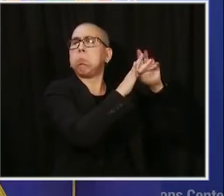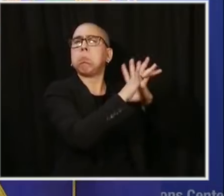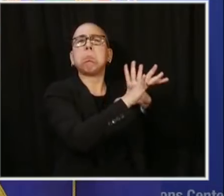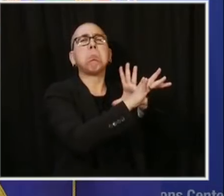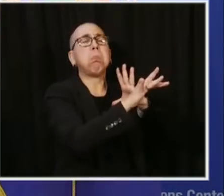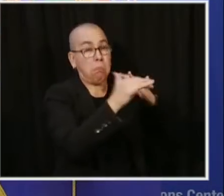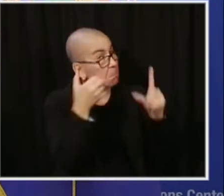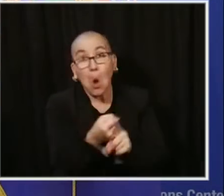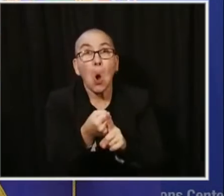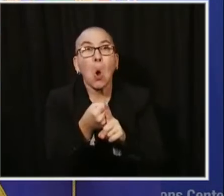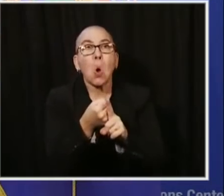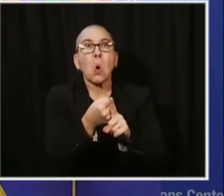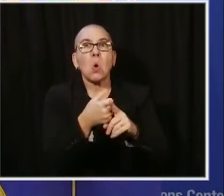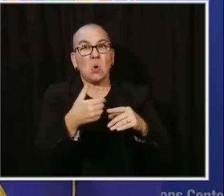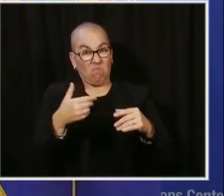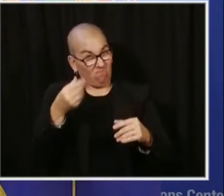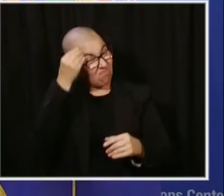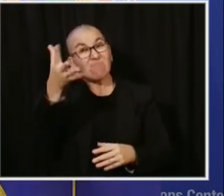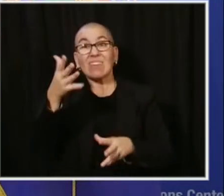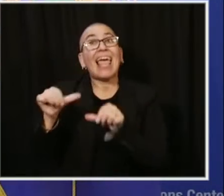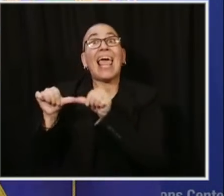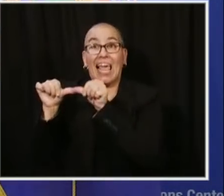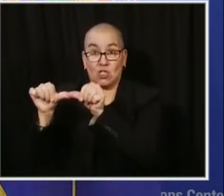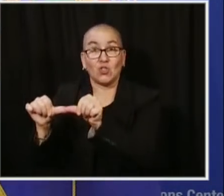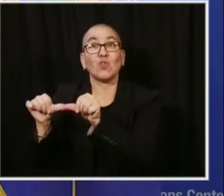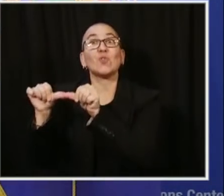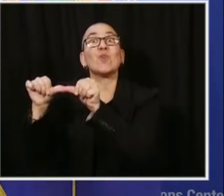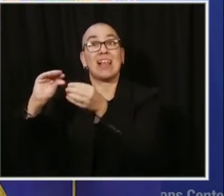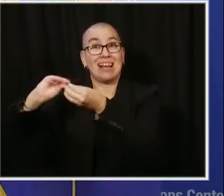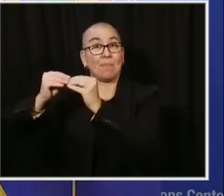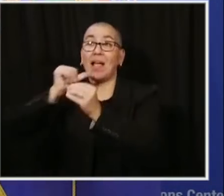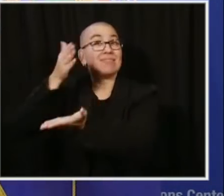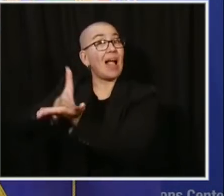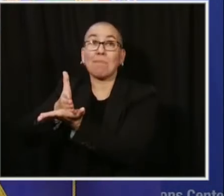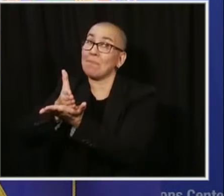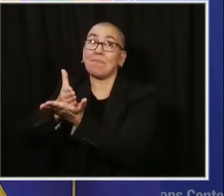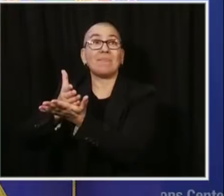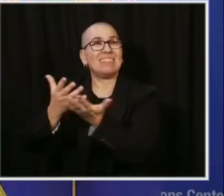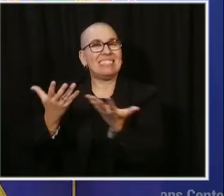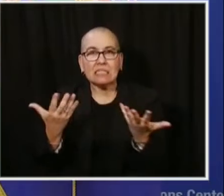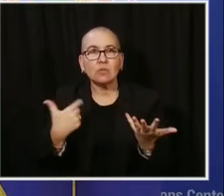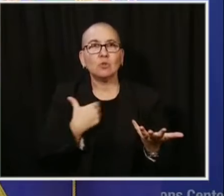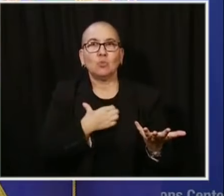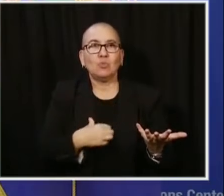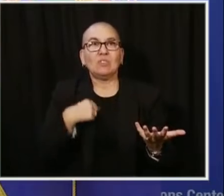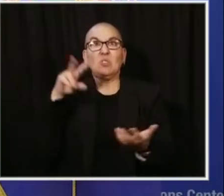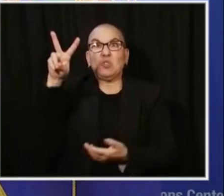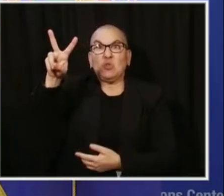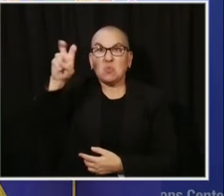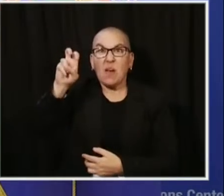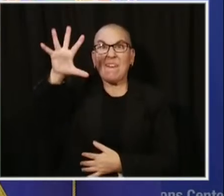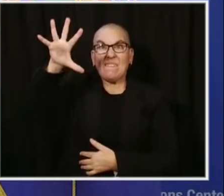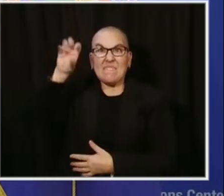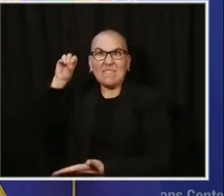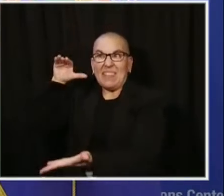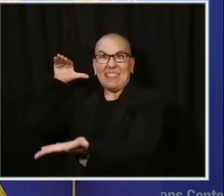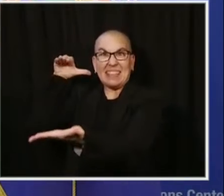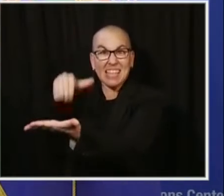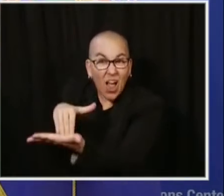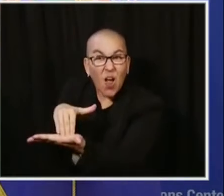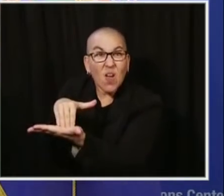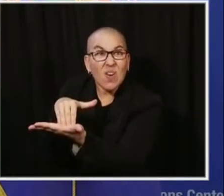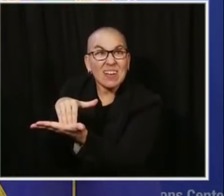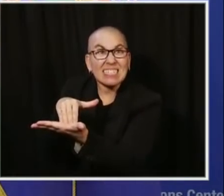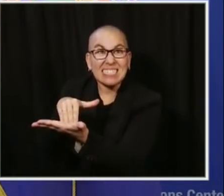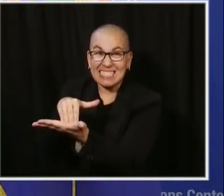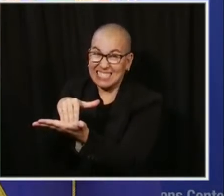fast as we would like, but it is positive. And we're down to about 260,000 Minnesotans who every week claim unemployment insurance benefits. So the